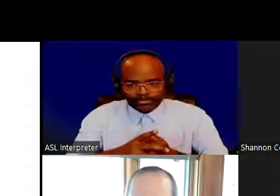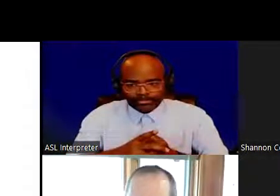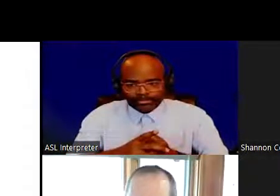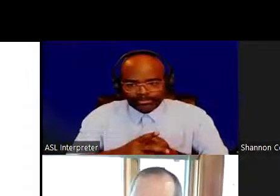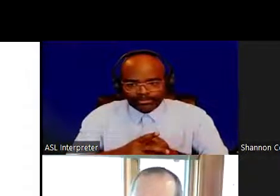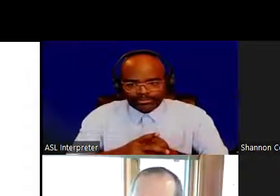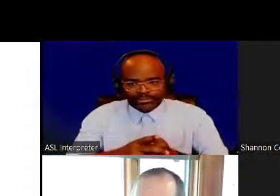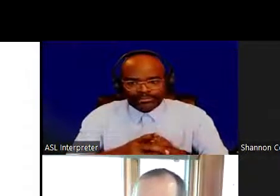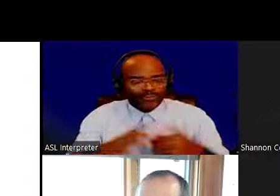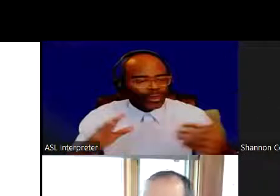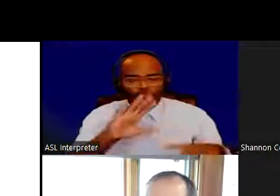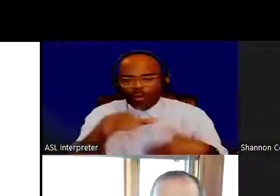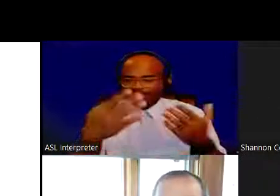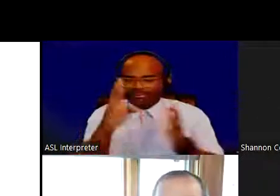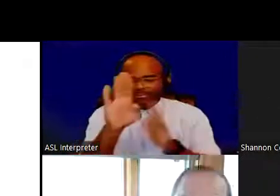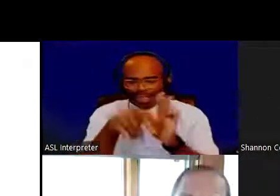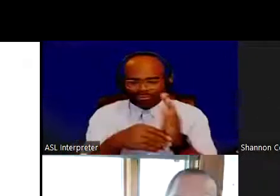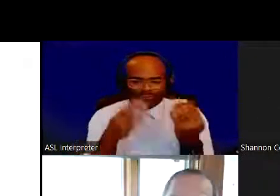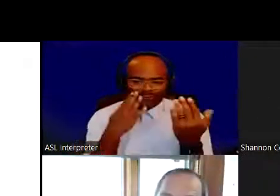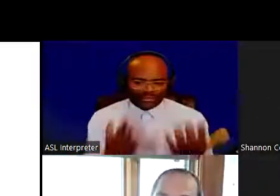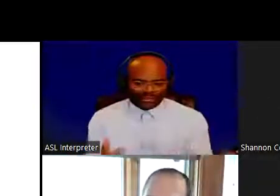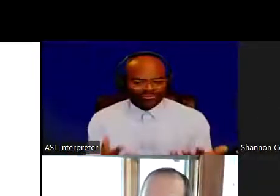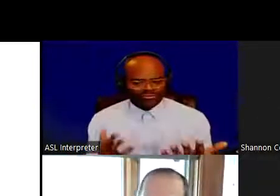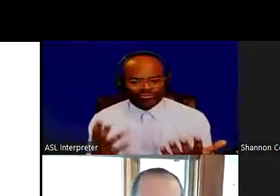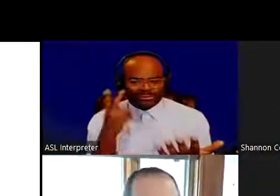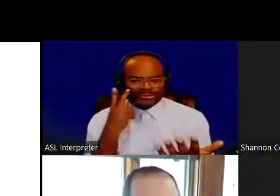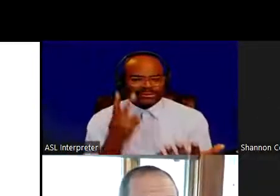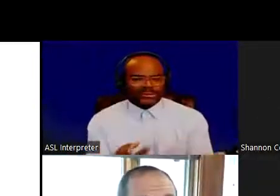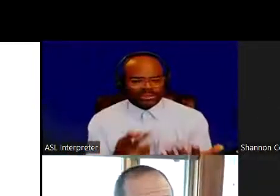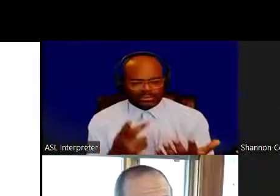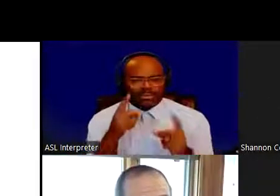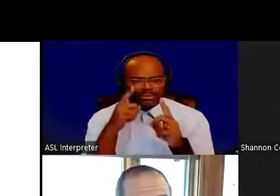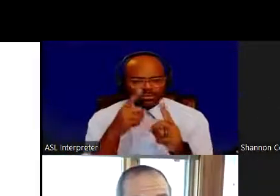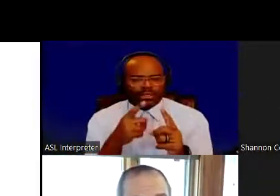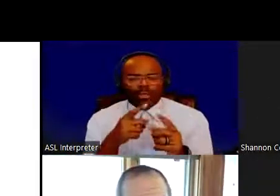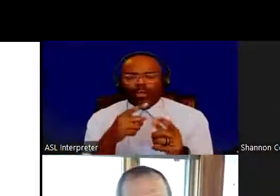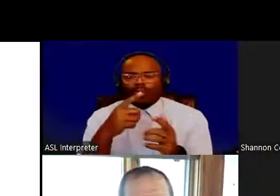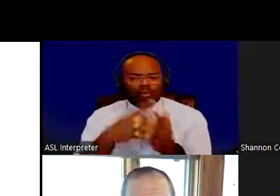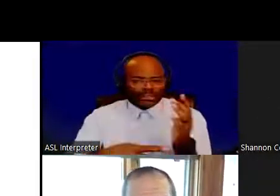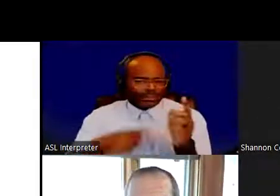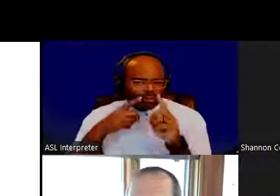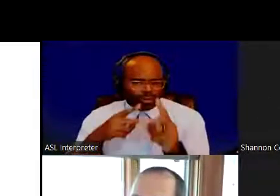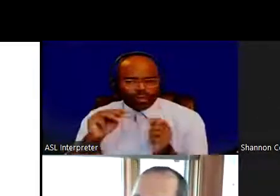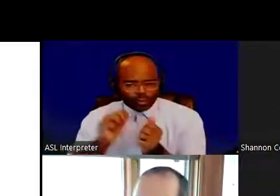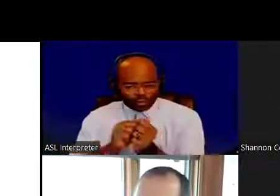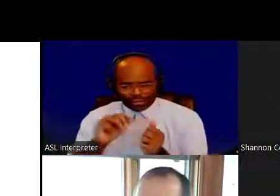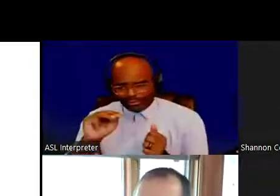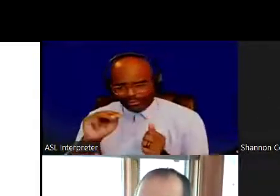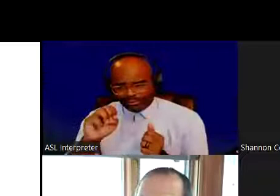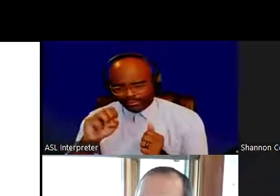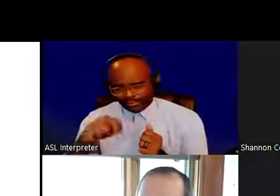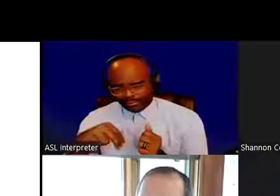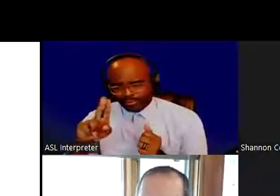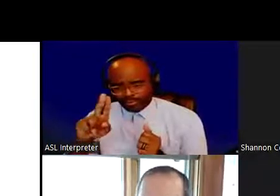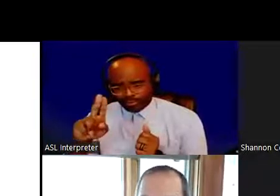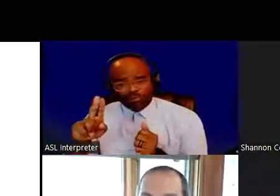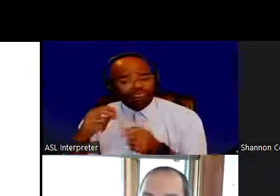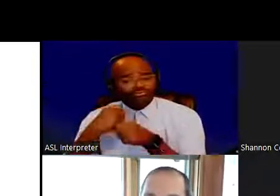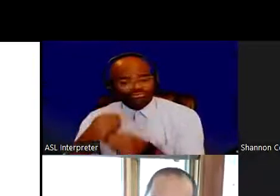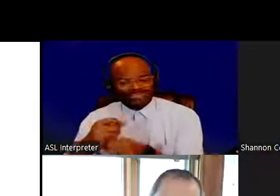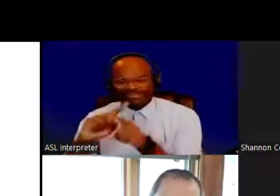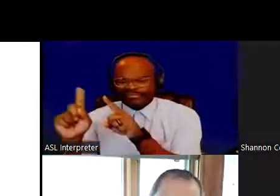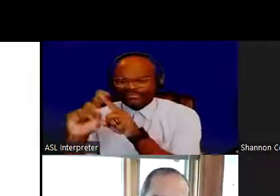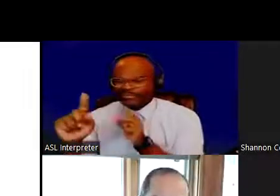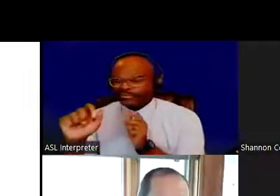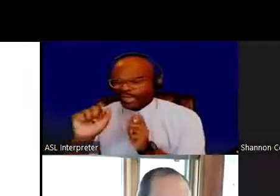all background, and hopefully get kind of the spirit of what these menus are and what we're trying to accomplish by creating these adaptation